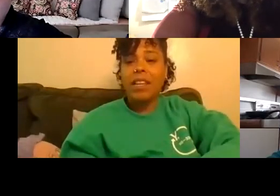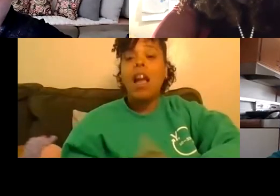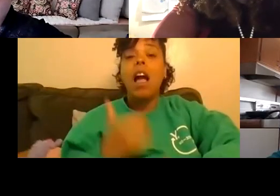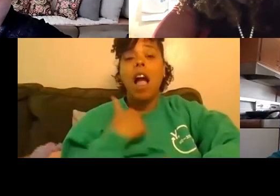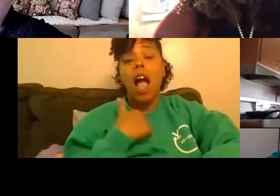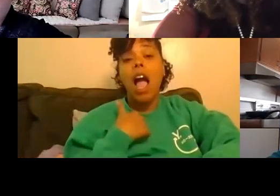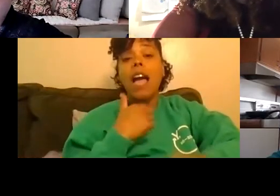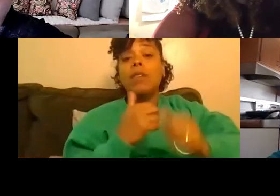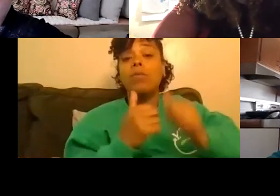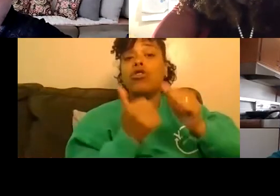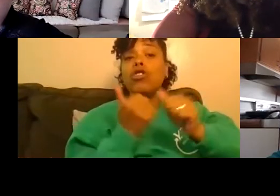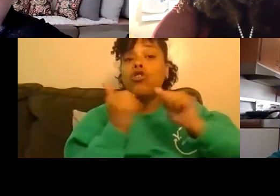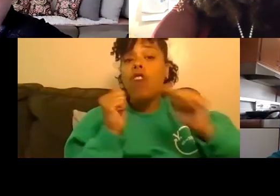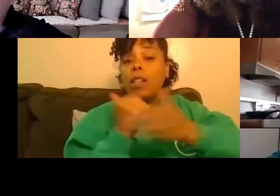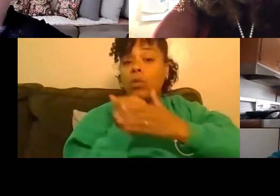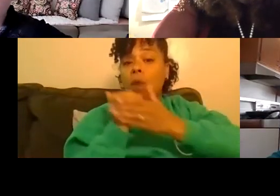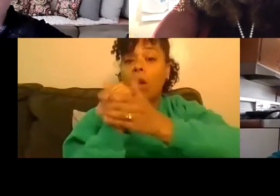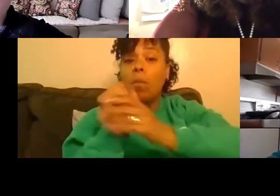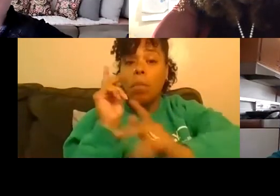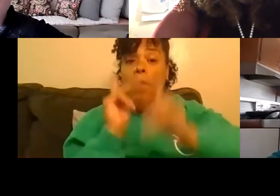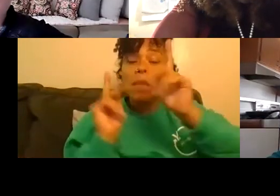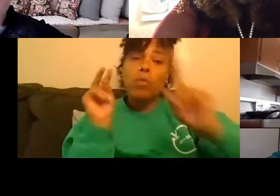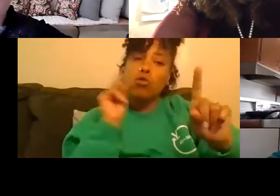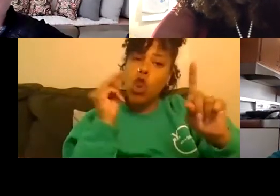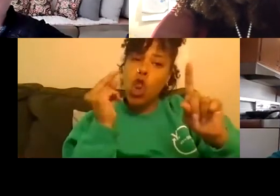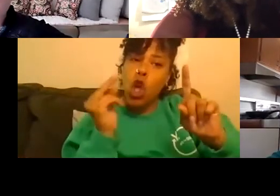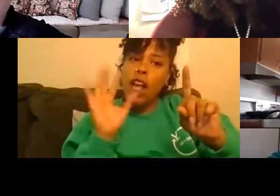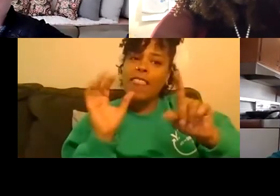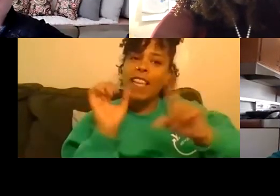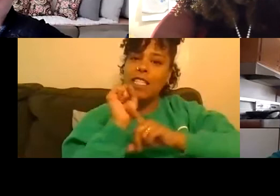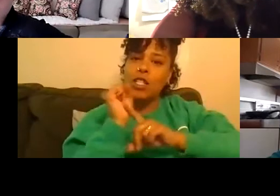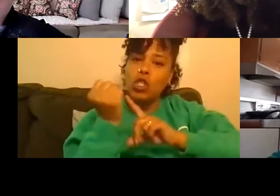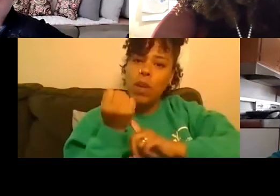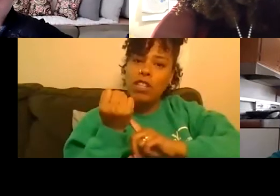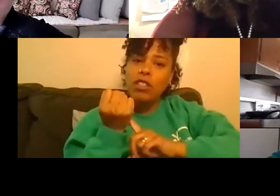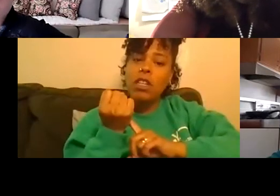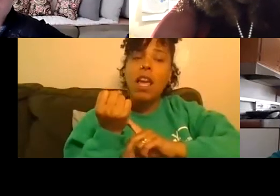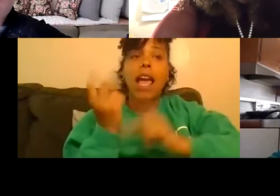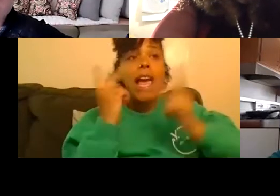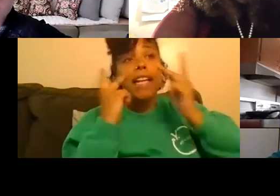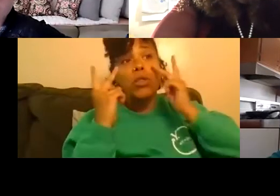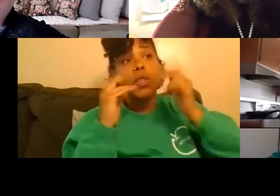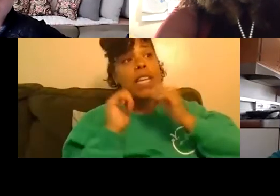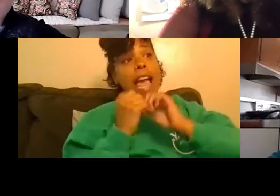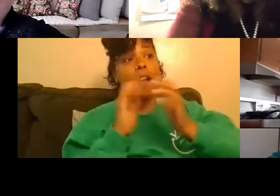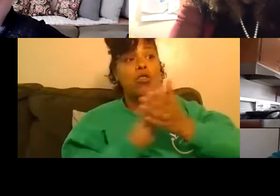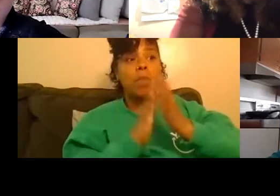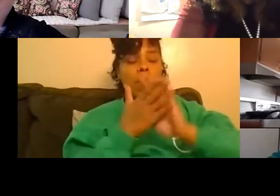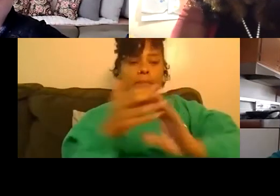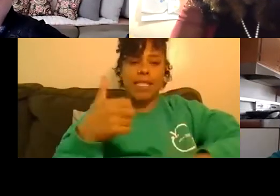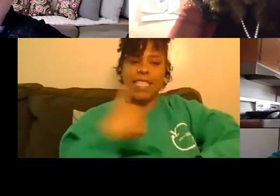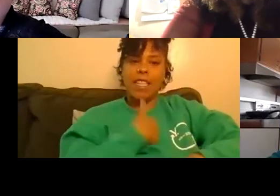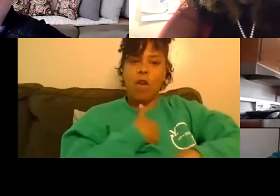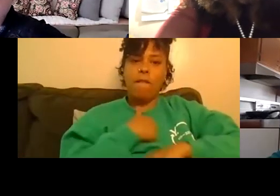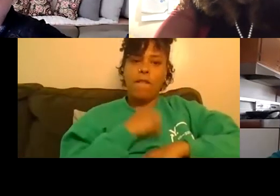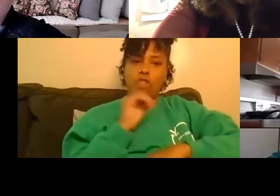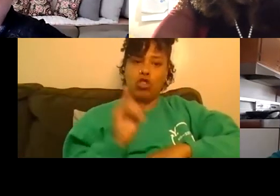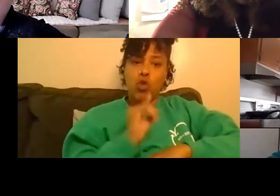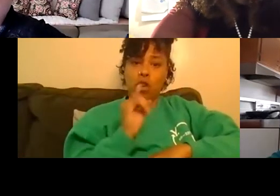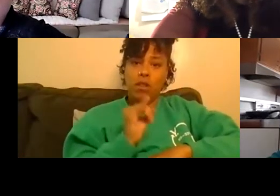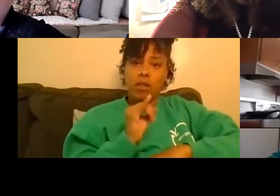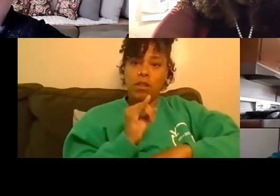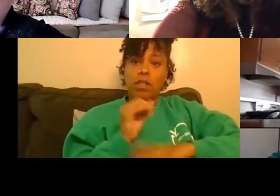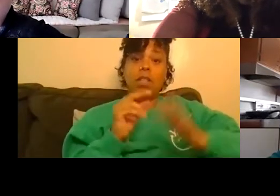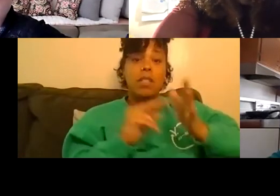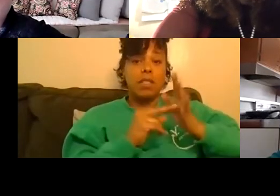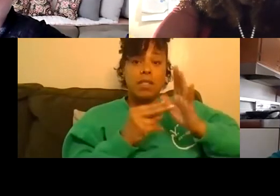people look at their situation and see about becoming self-insured, meaning that while you carry that life